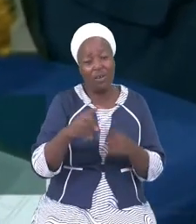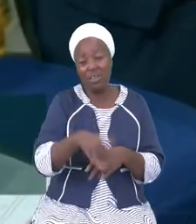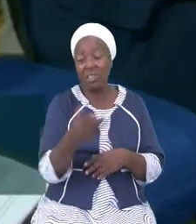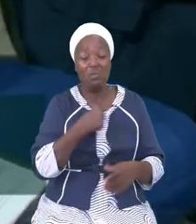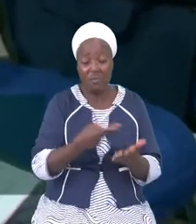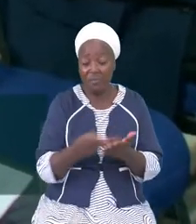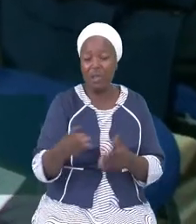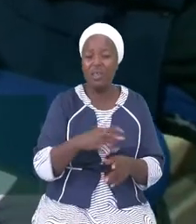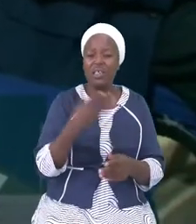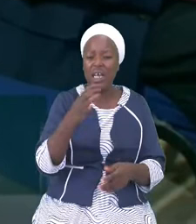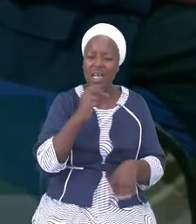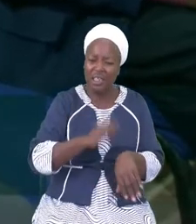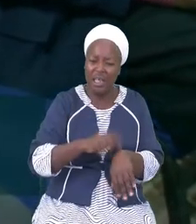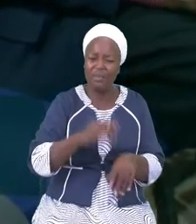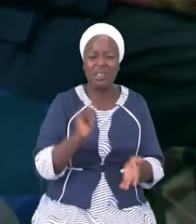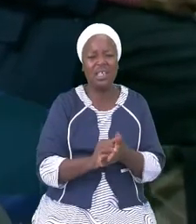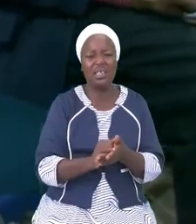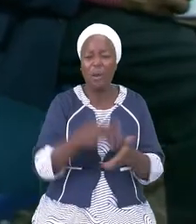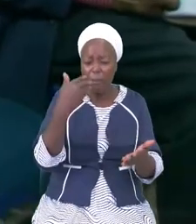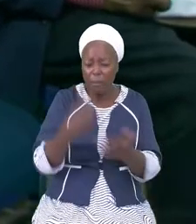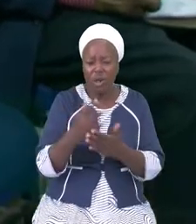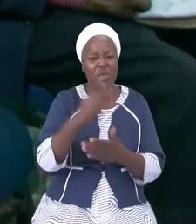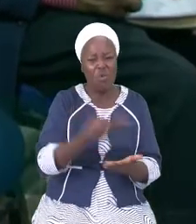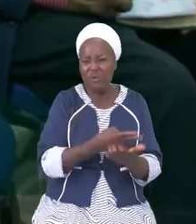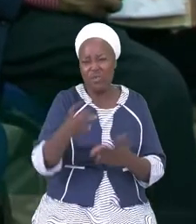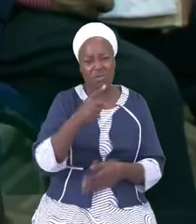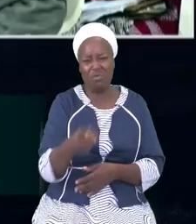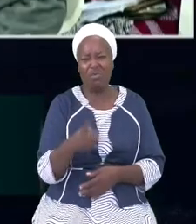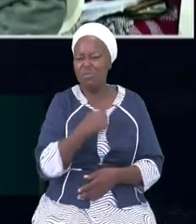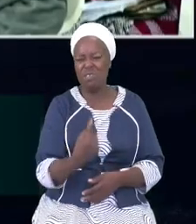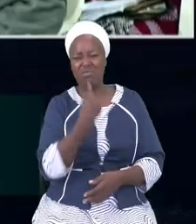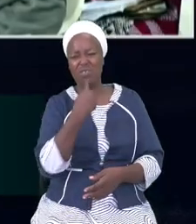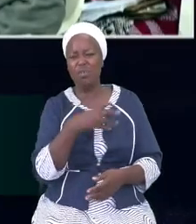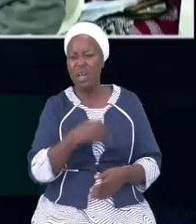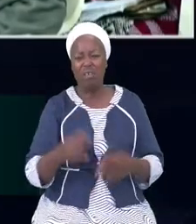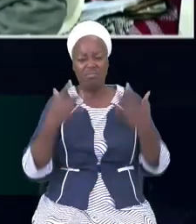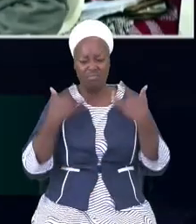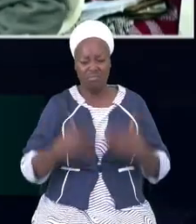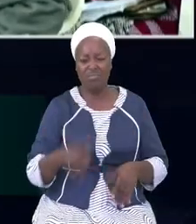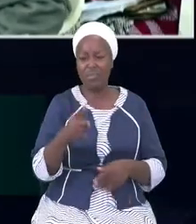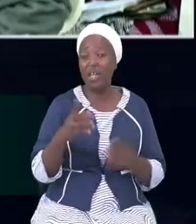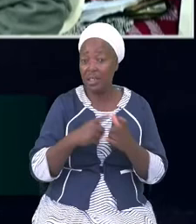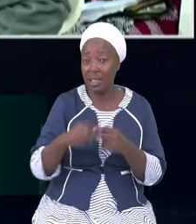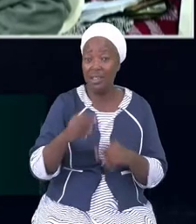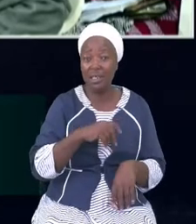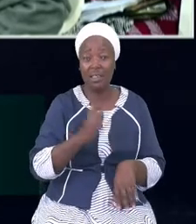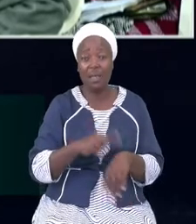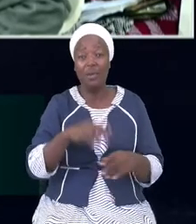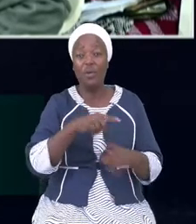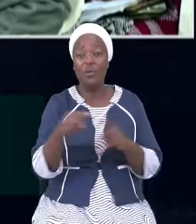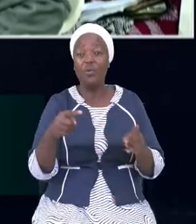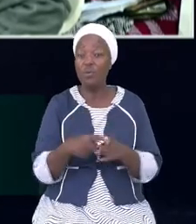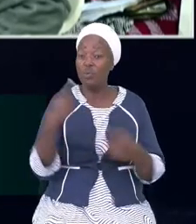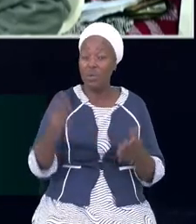when money will fail. There are times when contacts will fail. There are times when